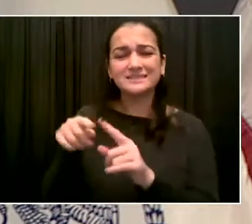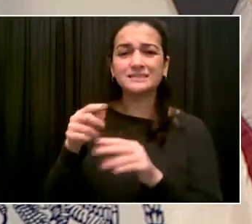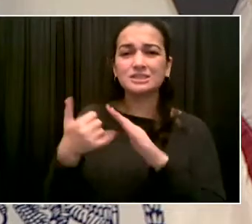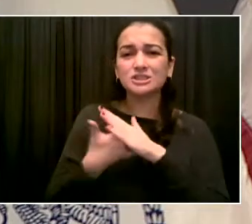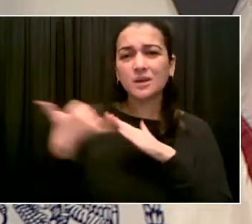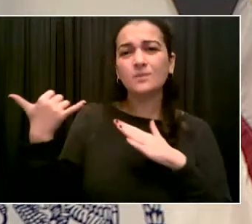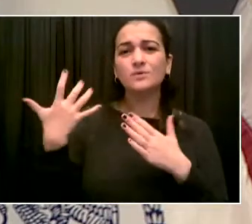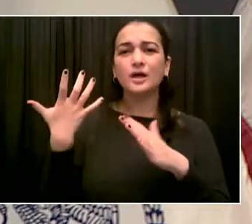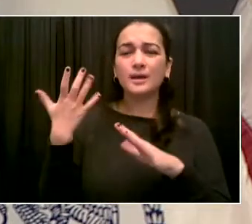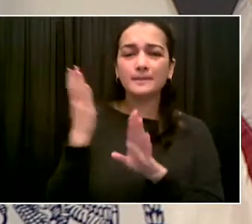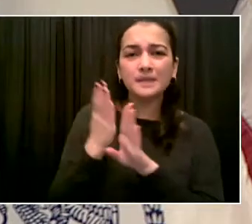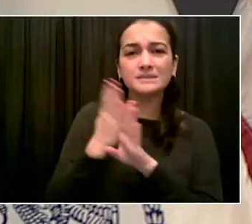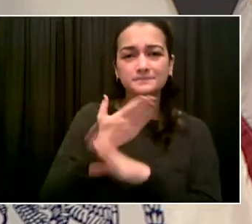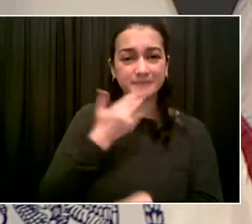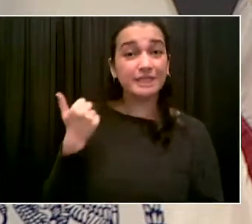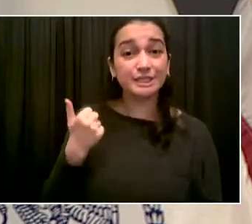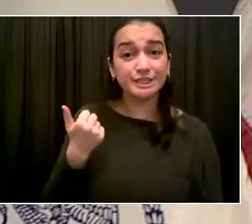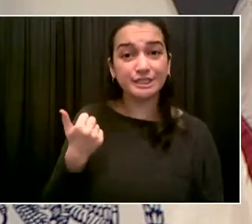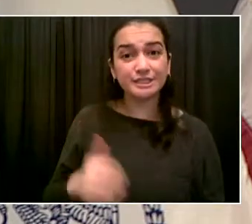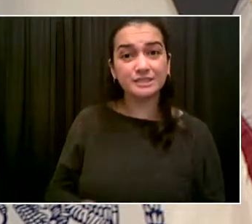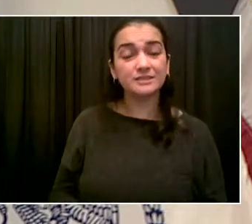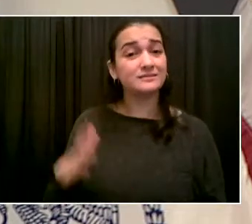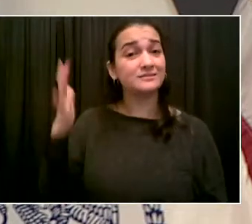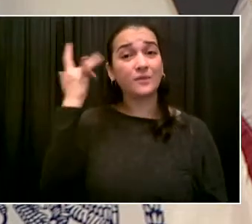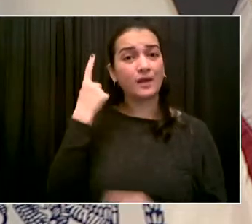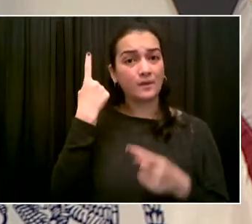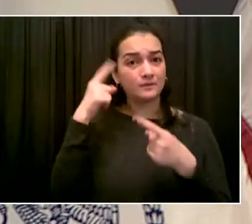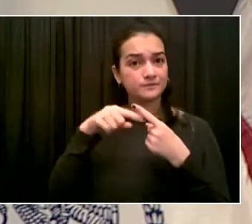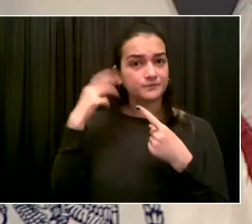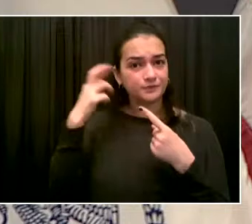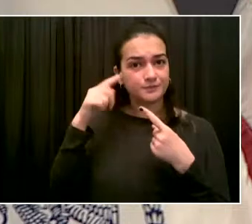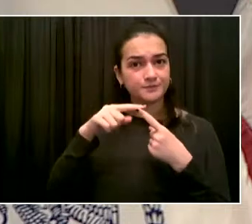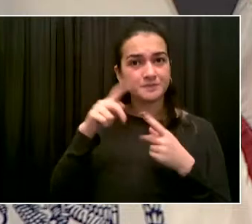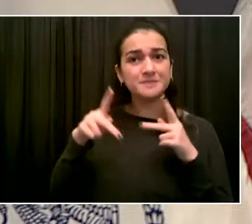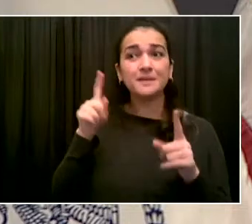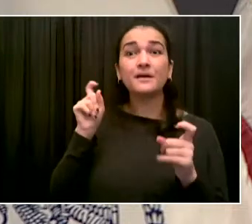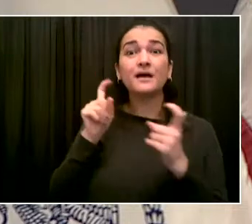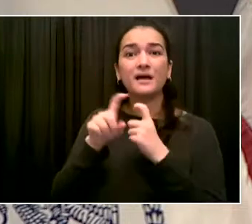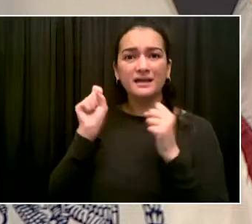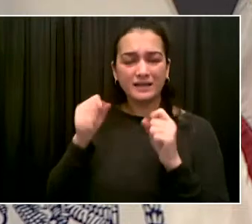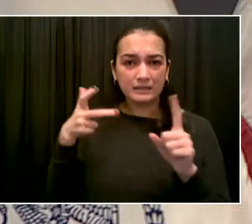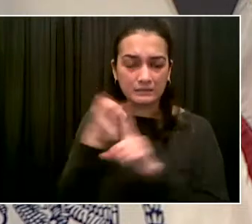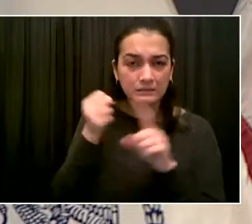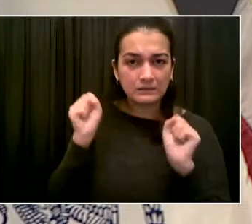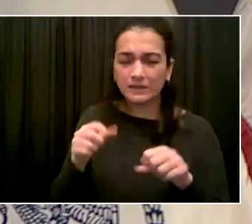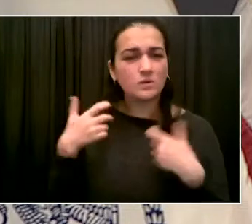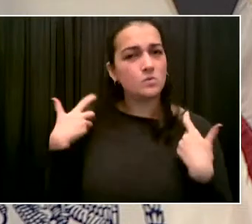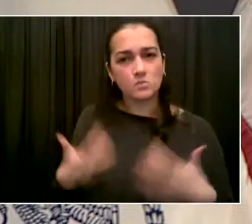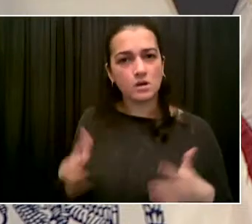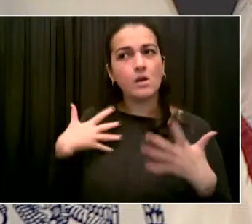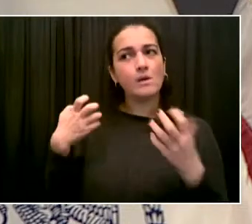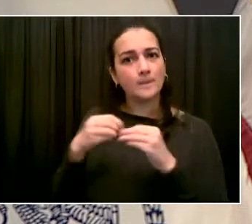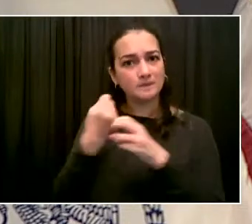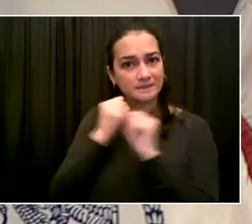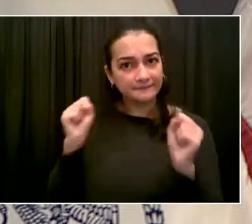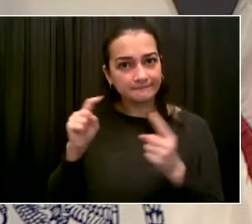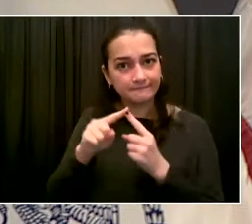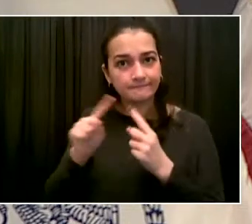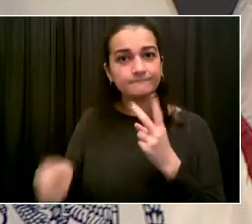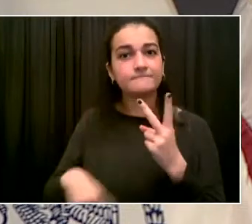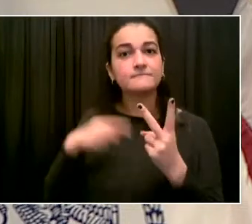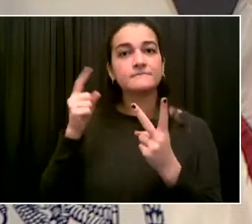both. So I think you're raising an important point, and I think it points out we gotta make some bigger changes in the way we go about